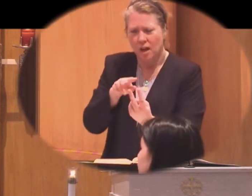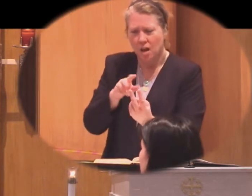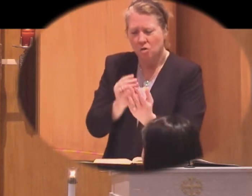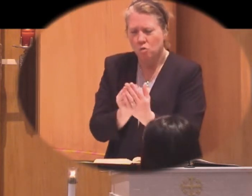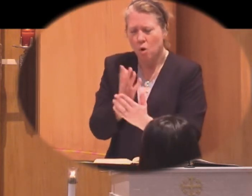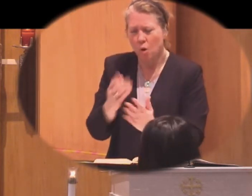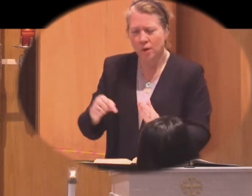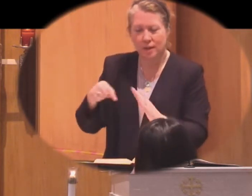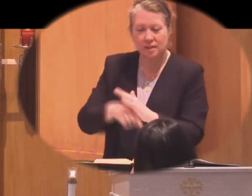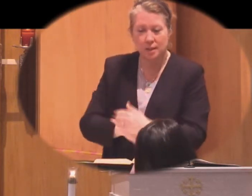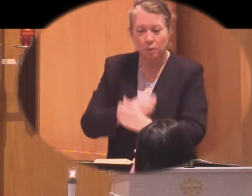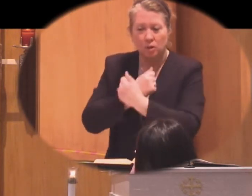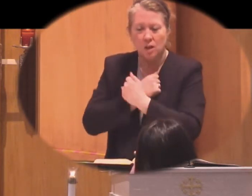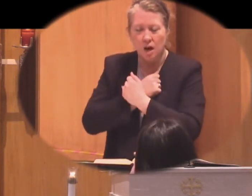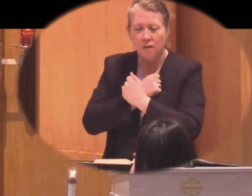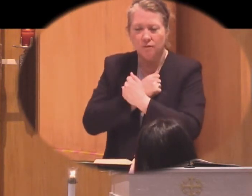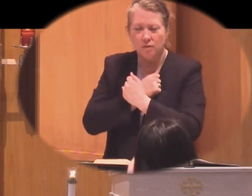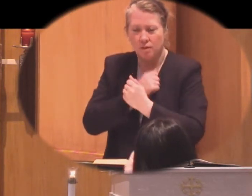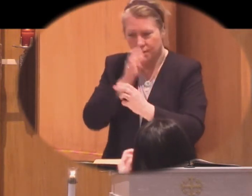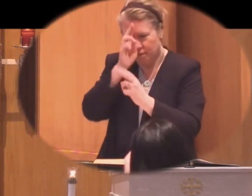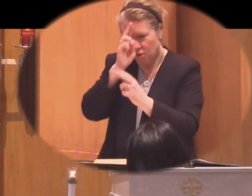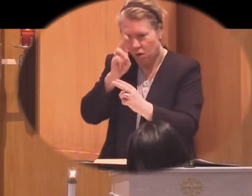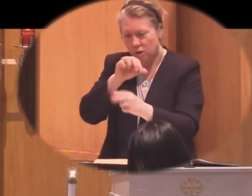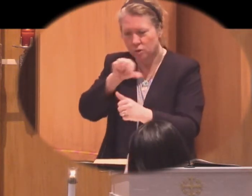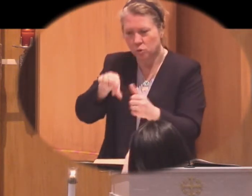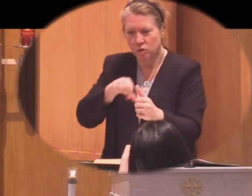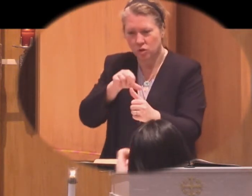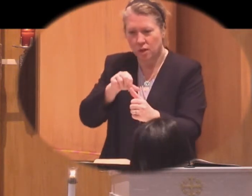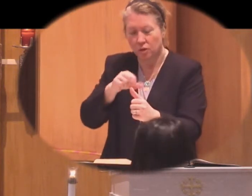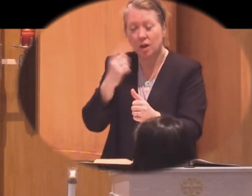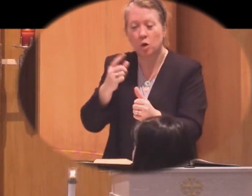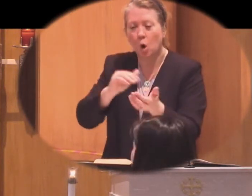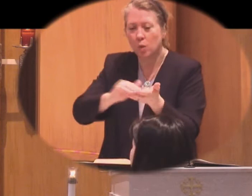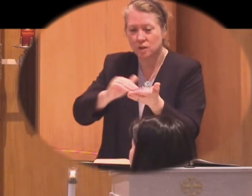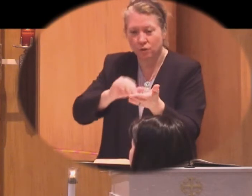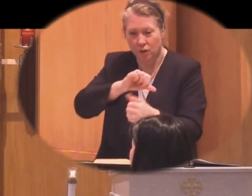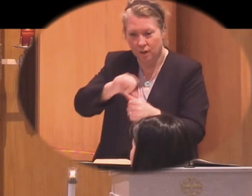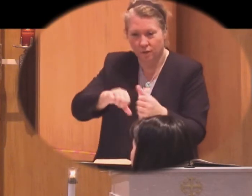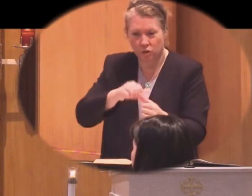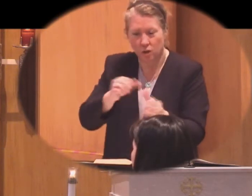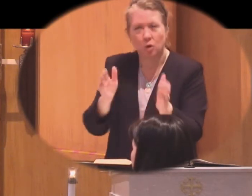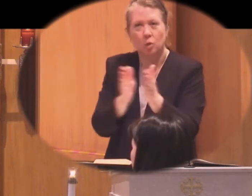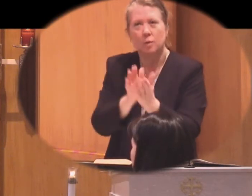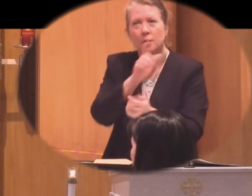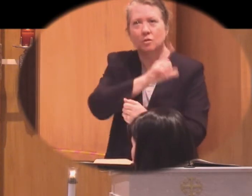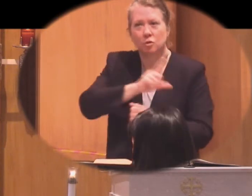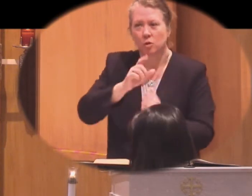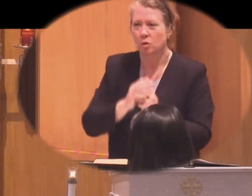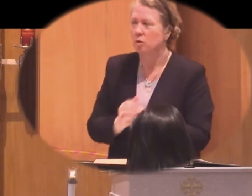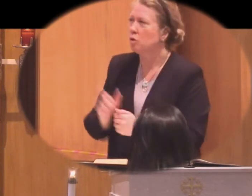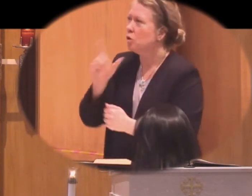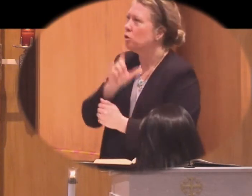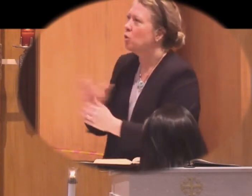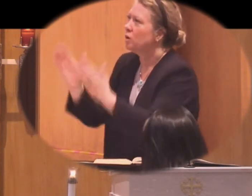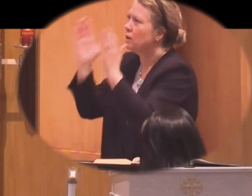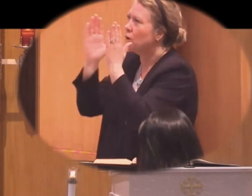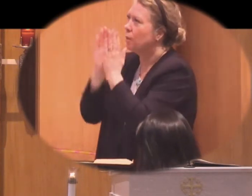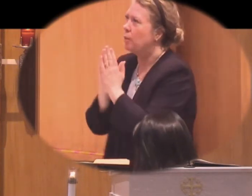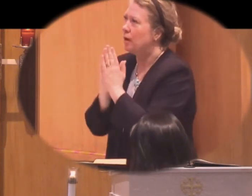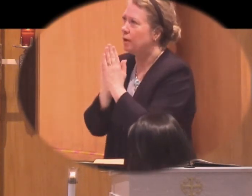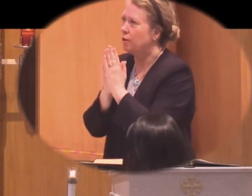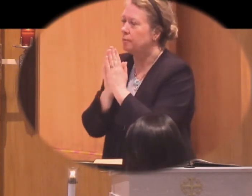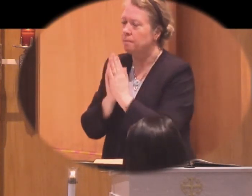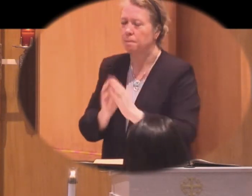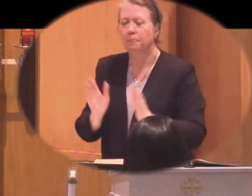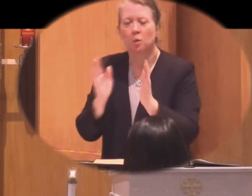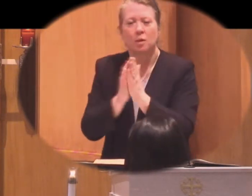be able to forgive each other. Let us pray to the Lord. Lord, hear our prayer. We pray for all